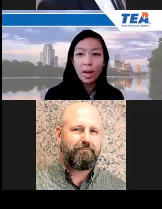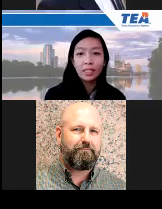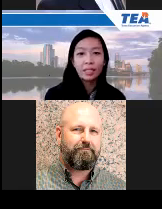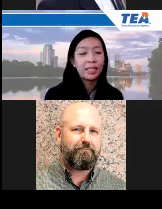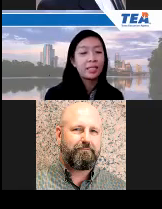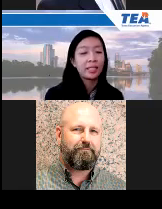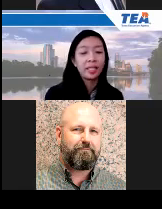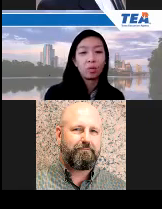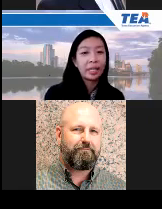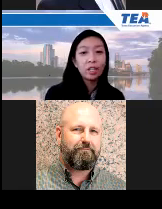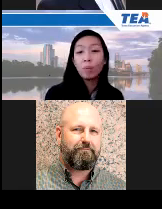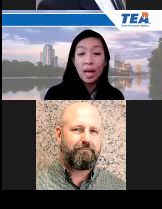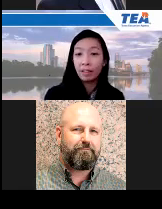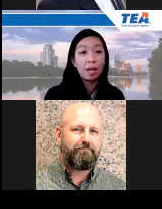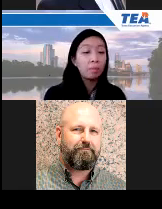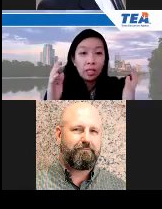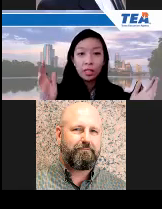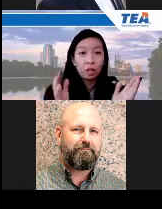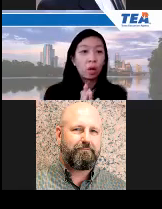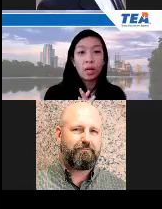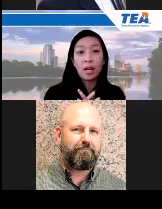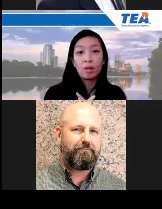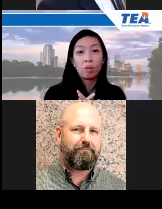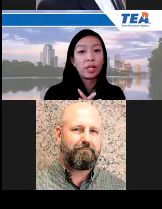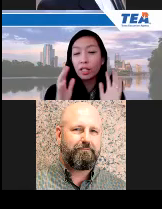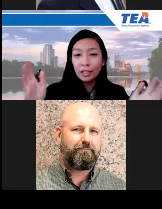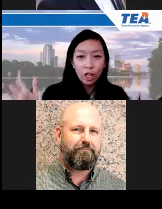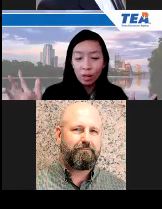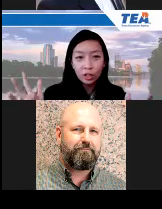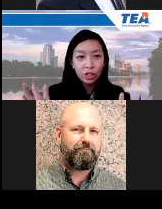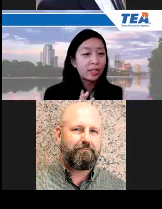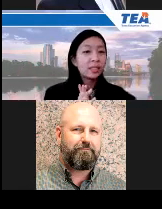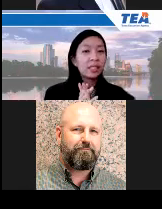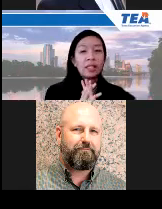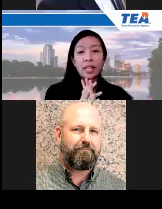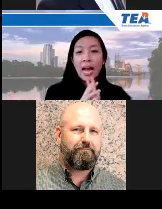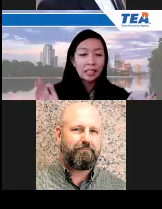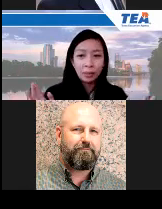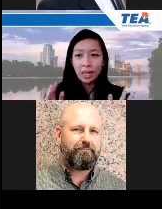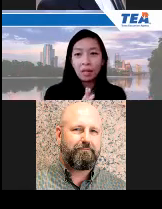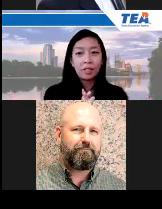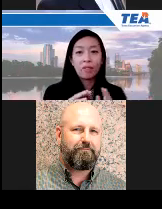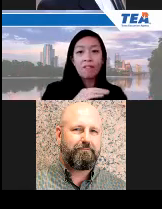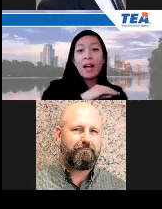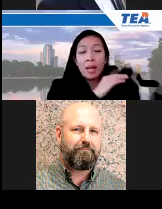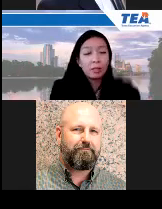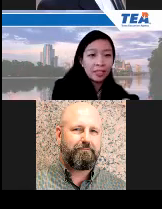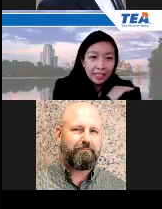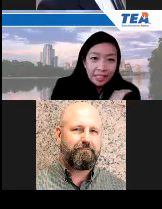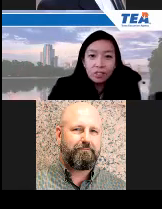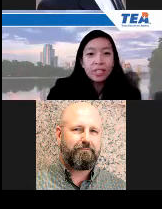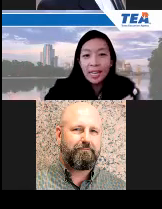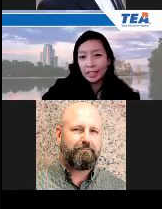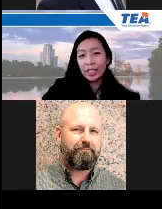classroom practices, and we hear from a lot of them. They look at STAAR questions, they ask themselves, if I'm able